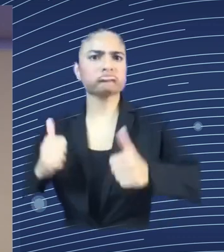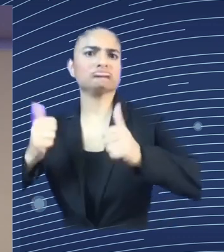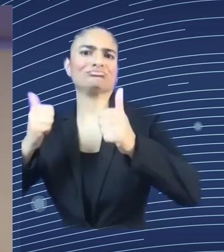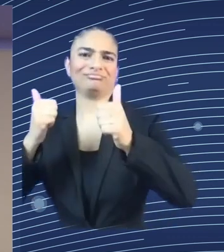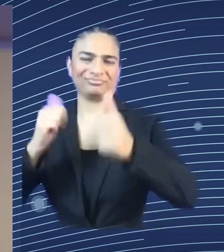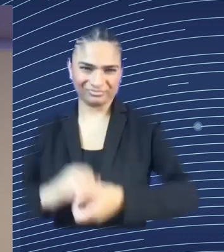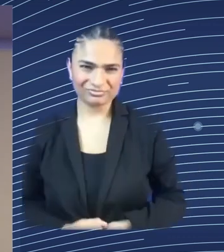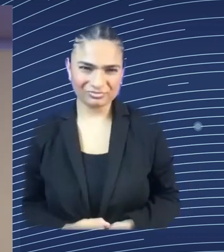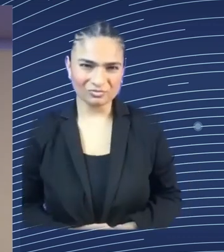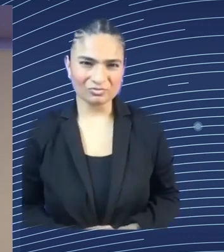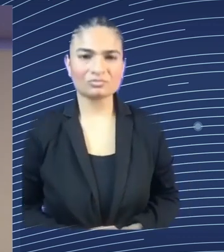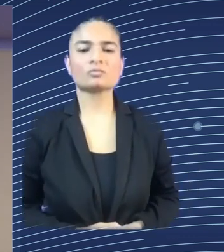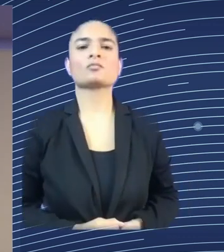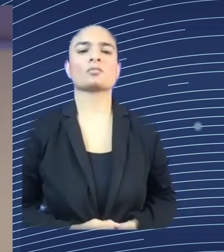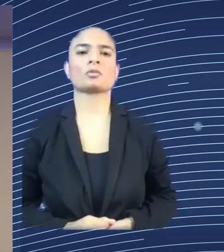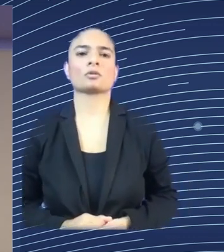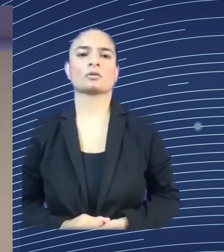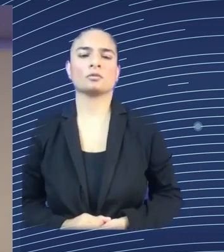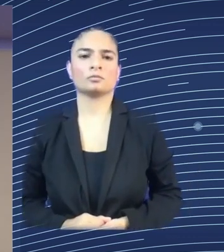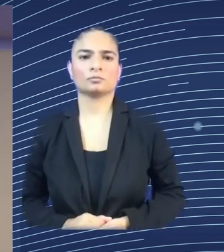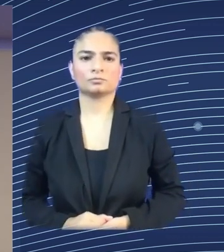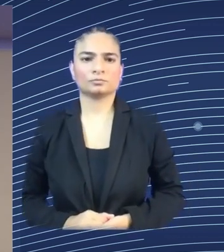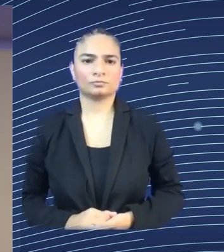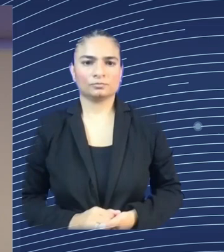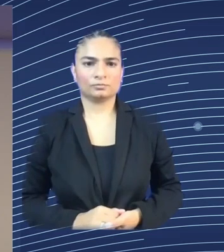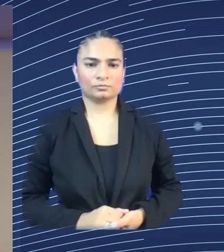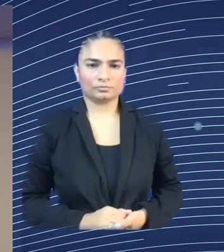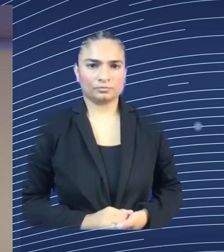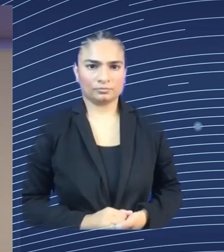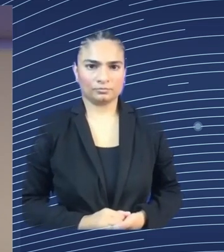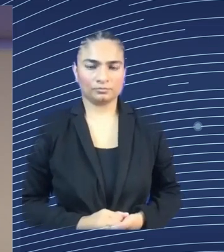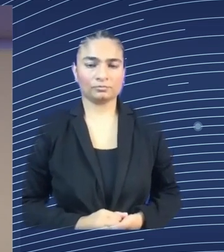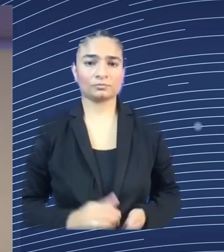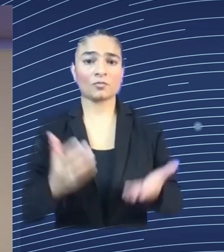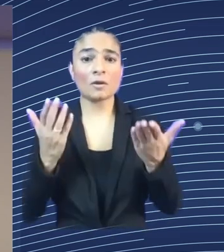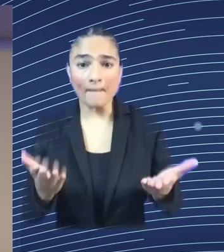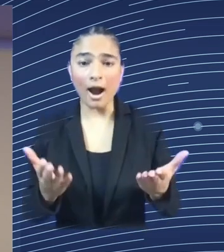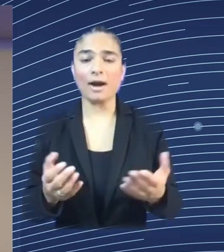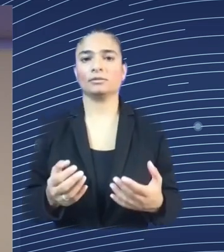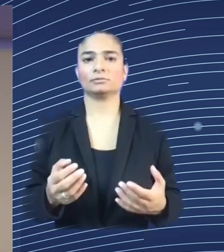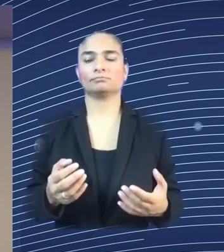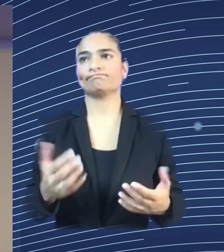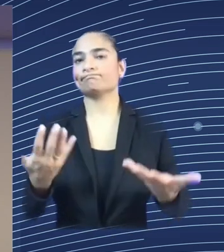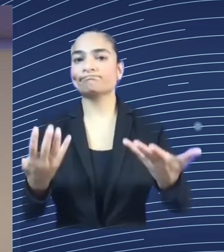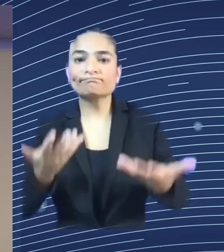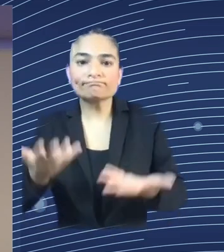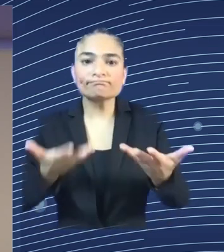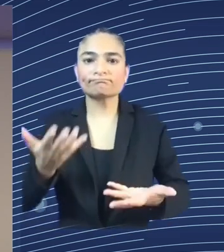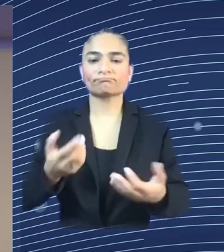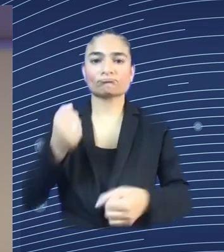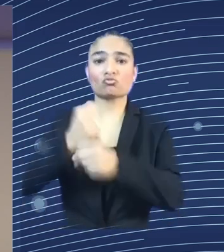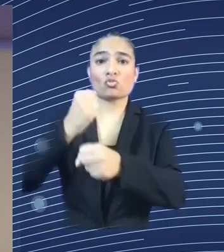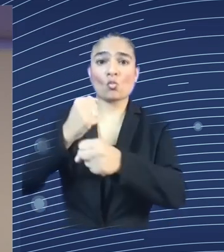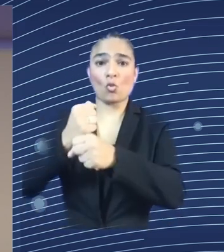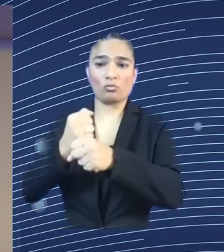some low-income family that is relying that is going to have this public aid and the algorithm is saying, no, you are not going to have